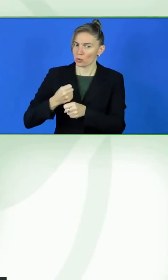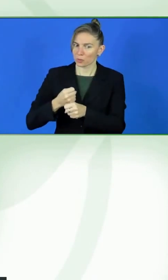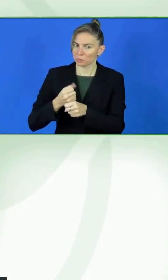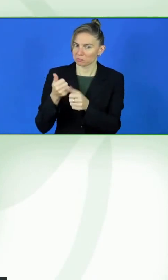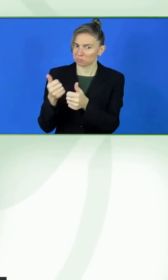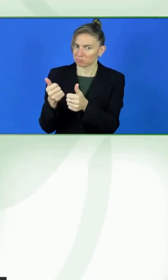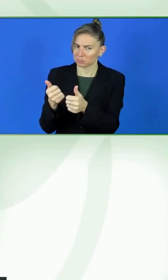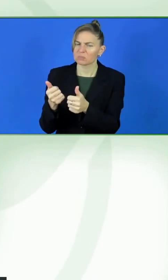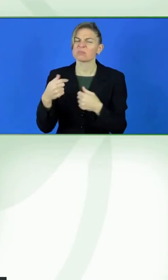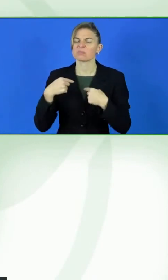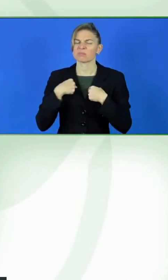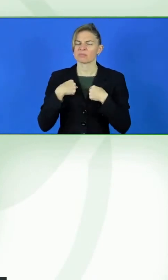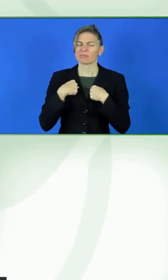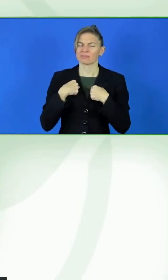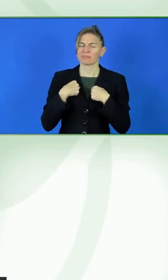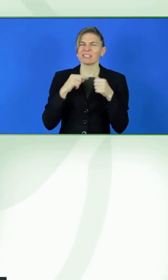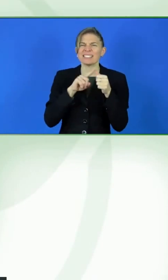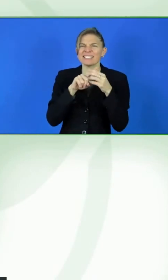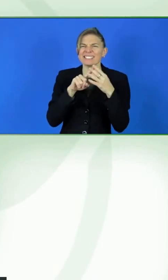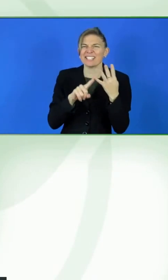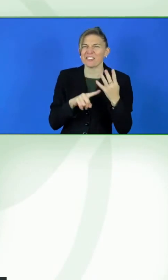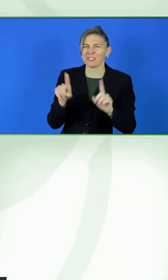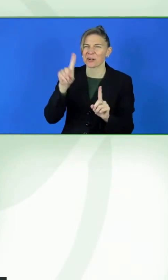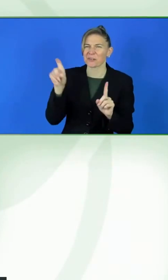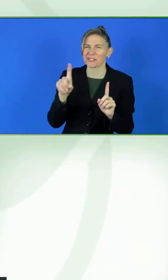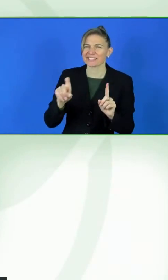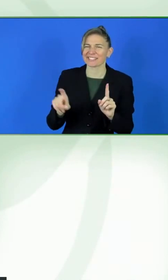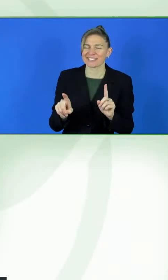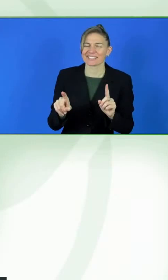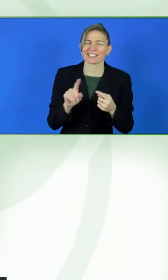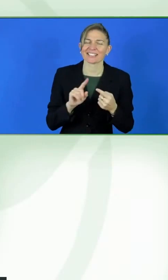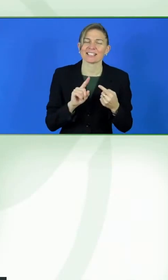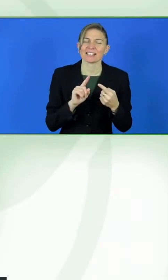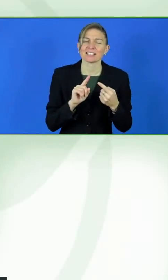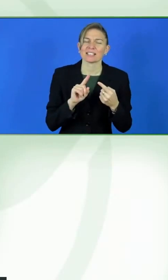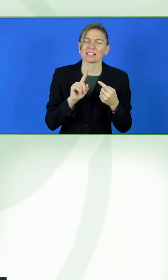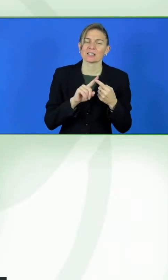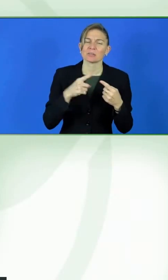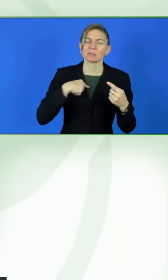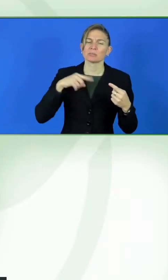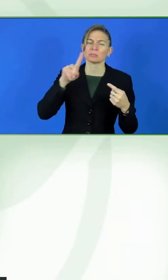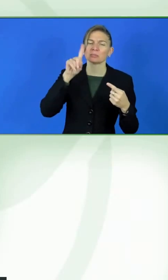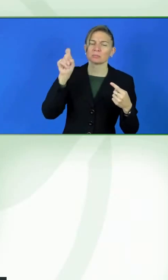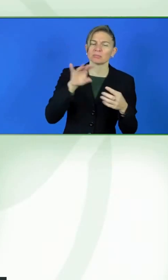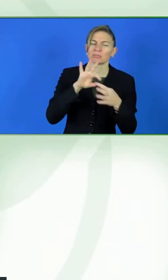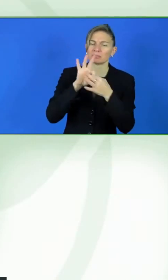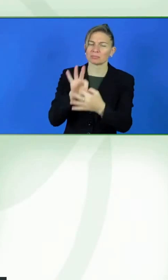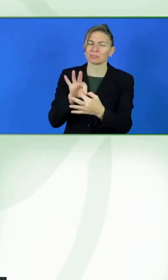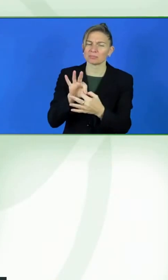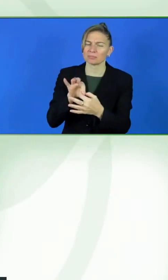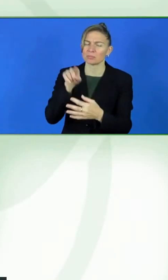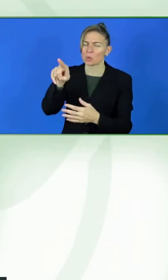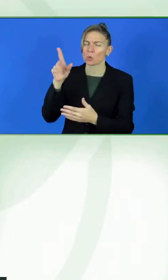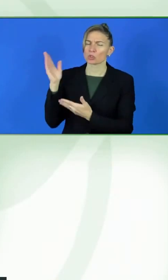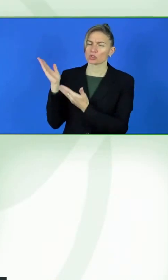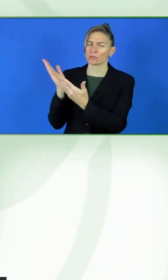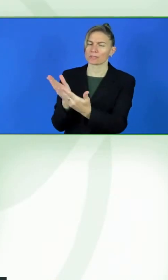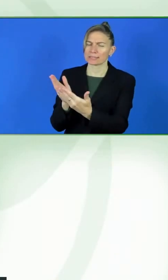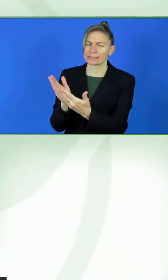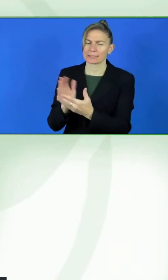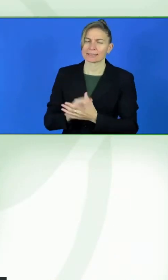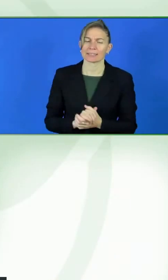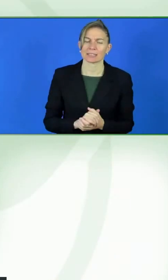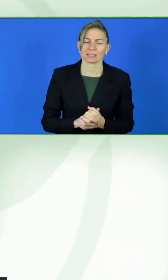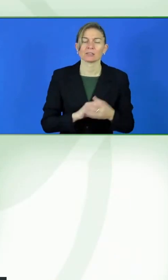several questions about this service. The first one is about the funding scheme.